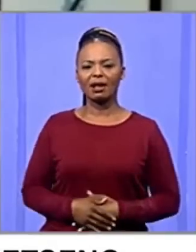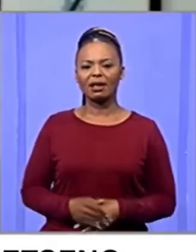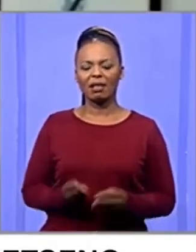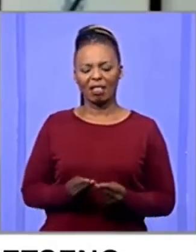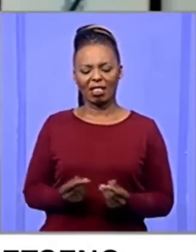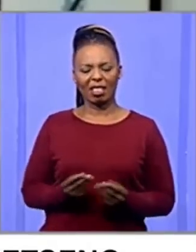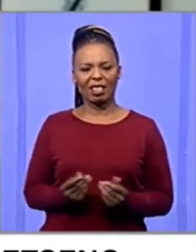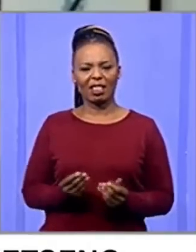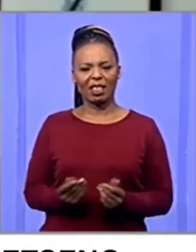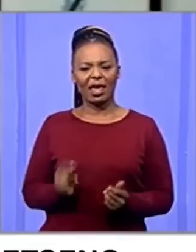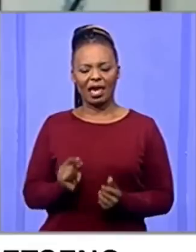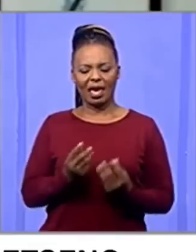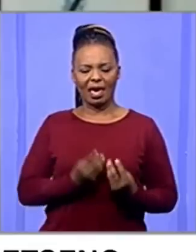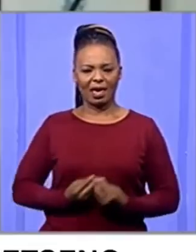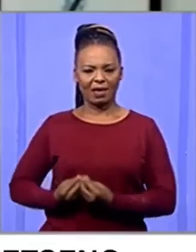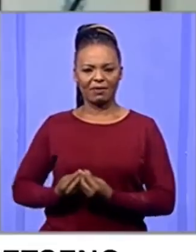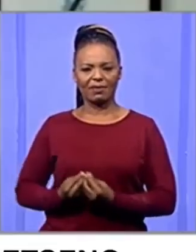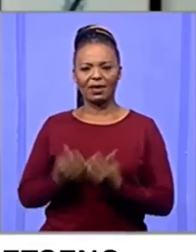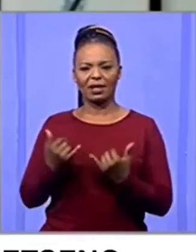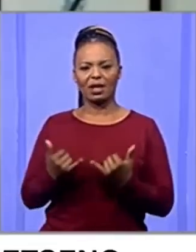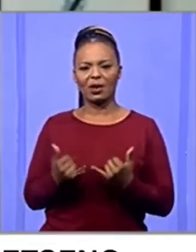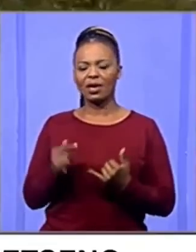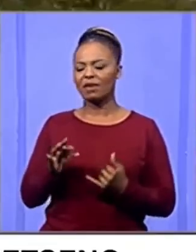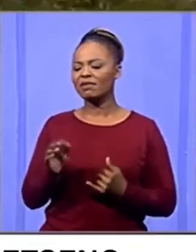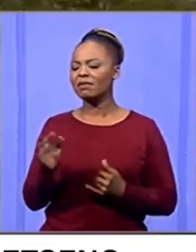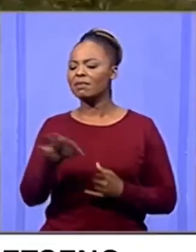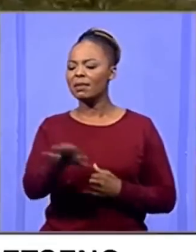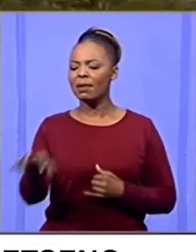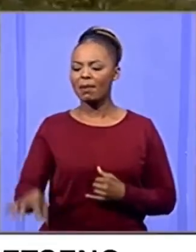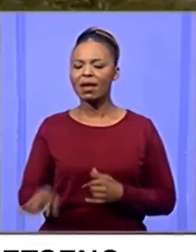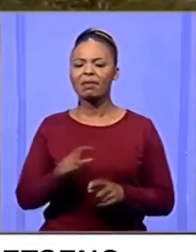The encapsulation and other materials around them can burn.